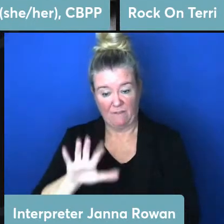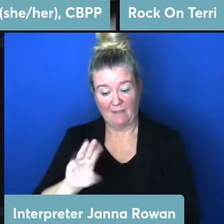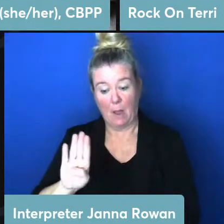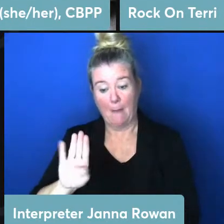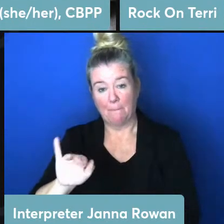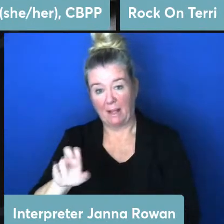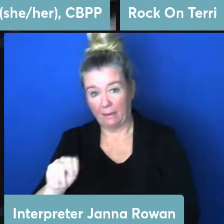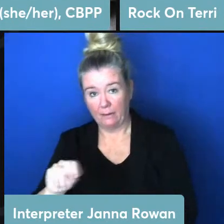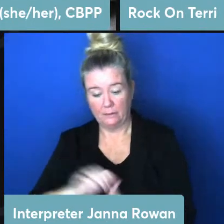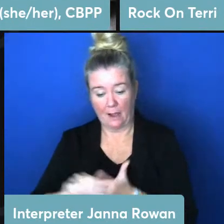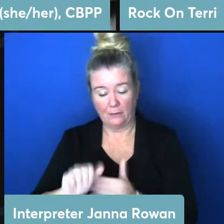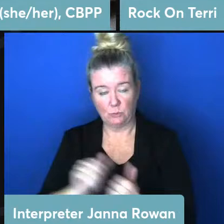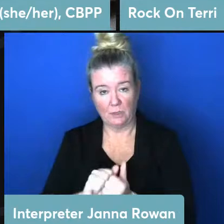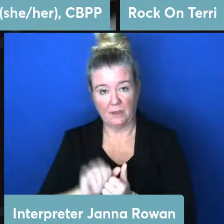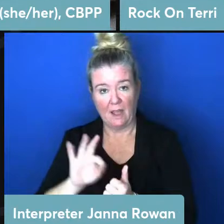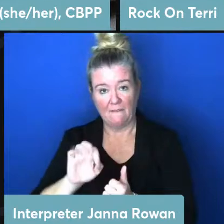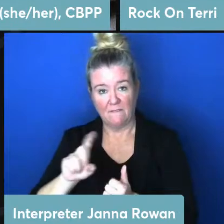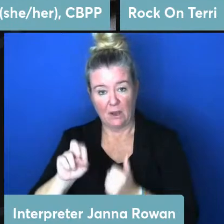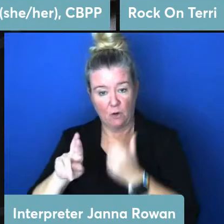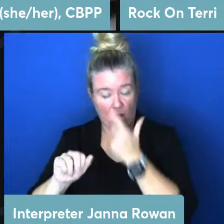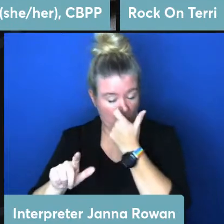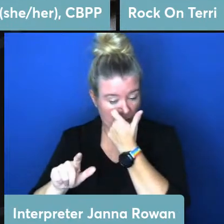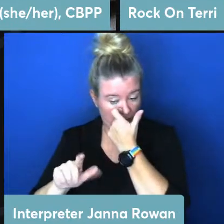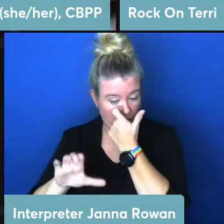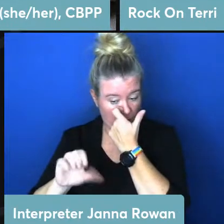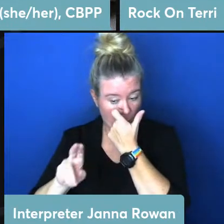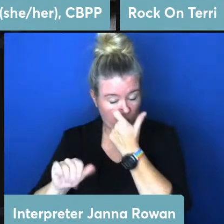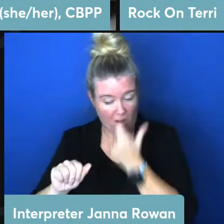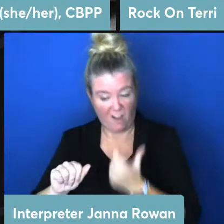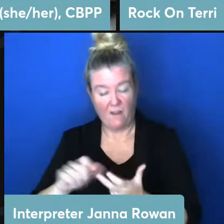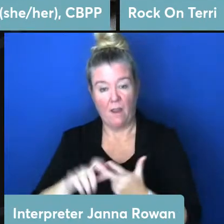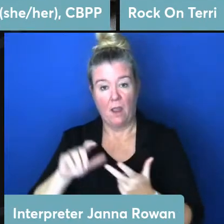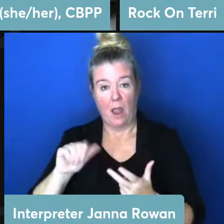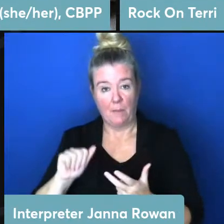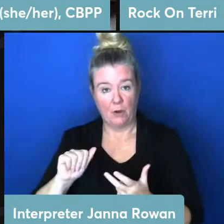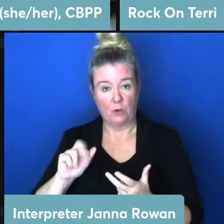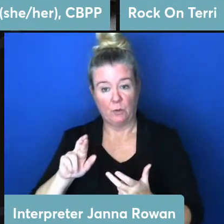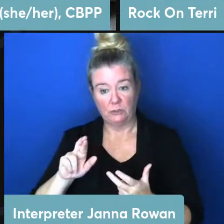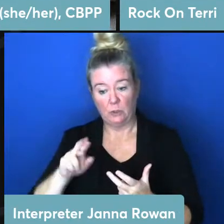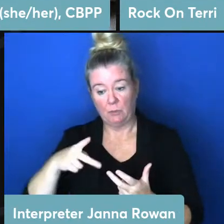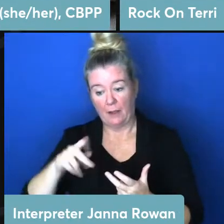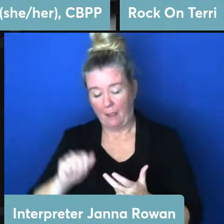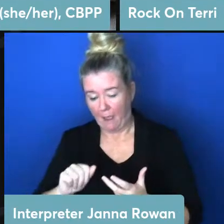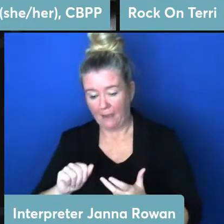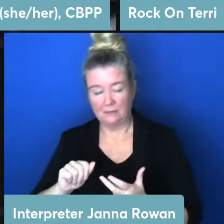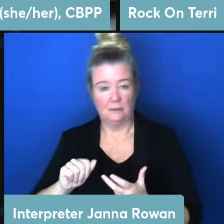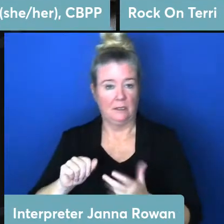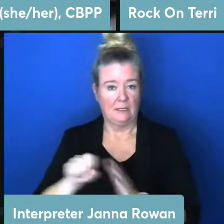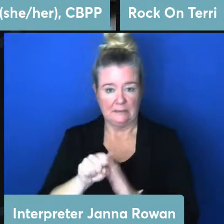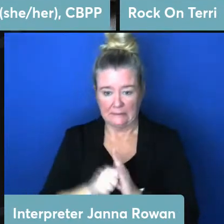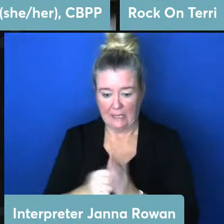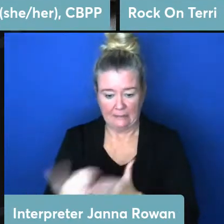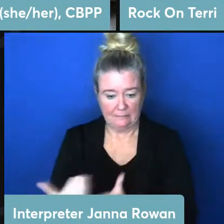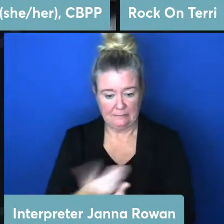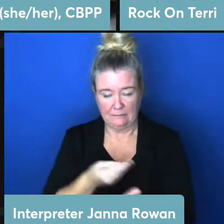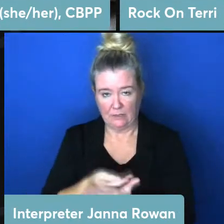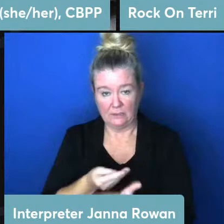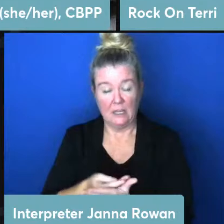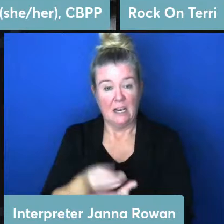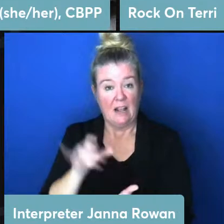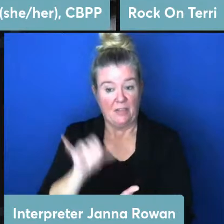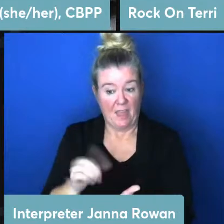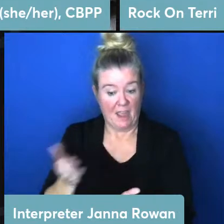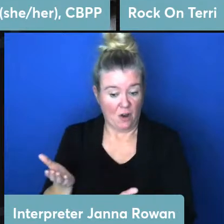$6.5 billion in federal COVID relief, ARPA, American Rescue Plan Act, state fiscal recovery funds. And these funds